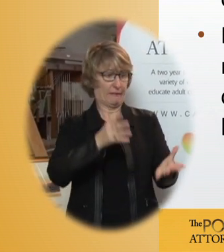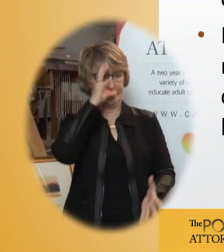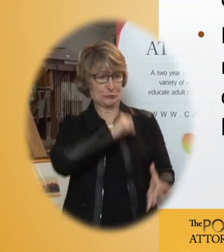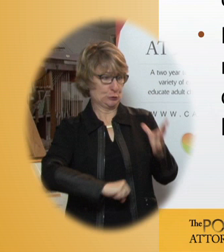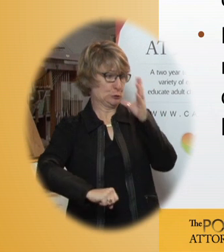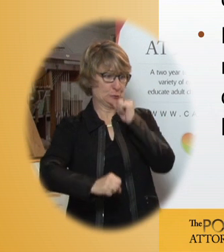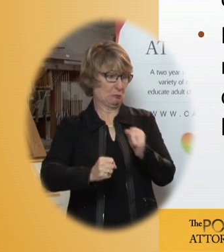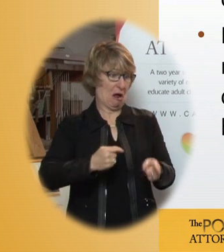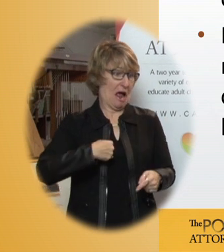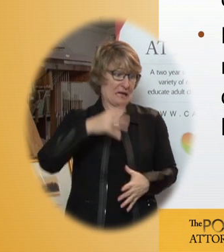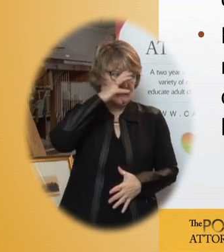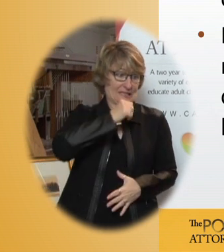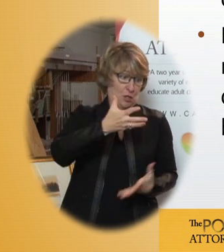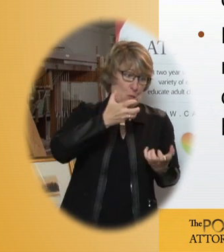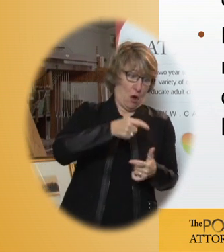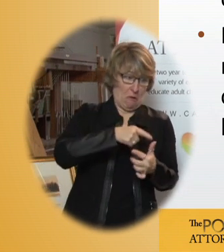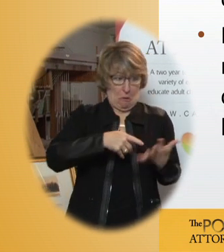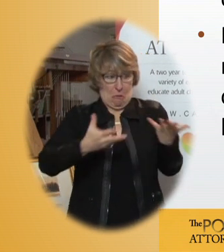dad would like.